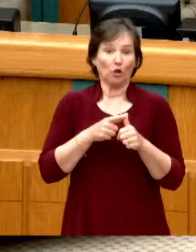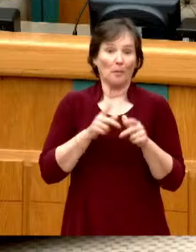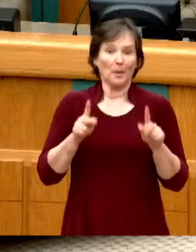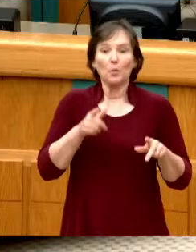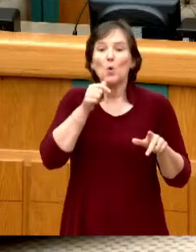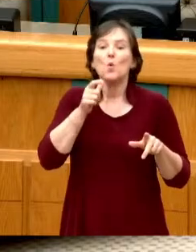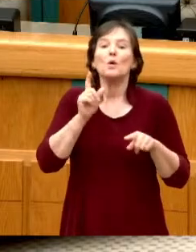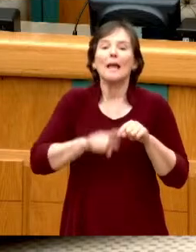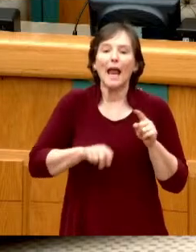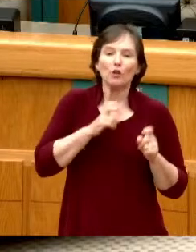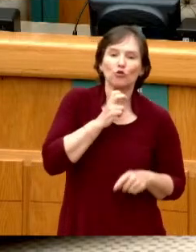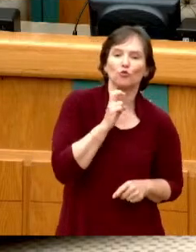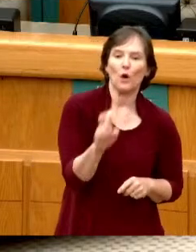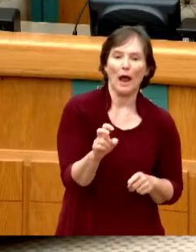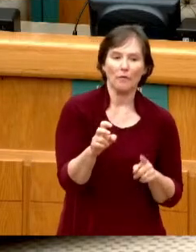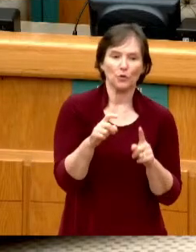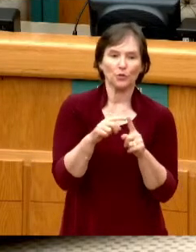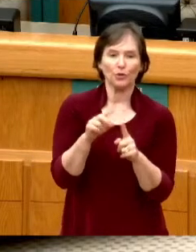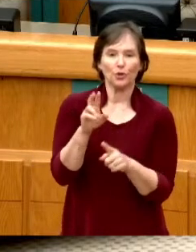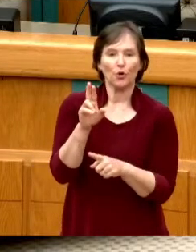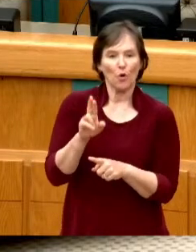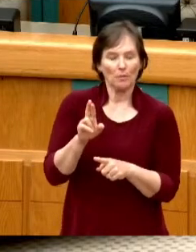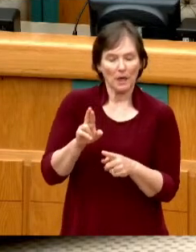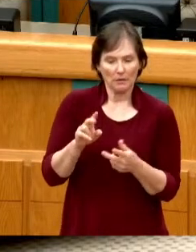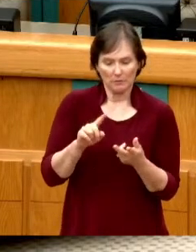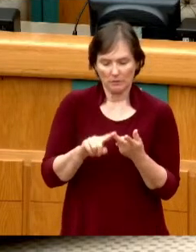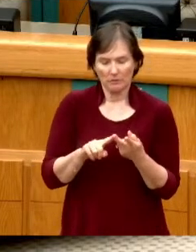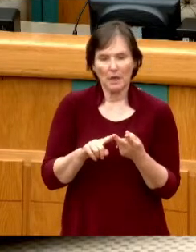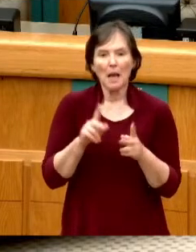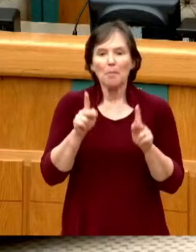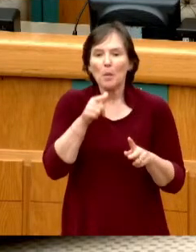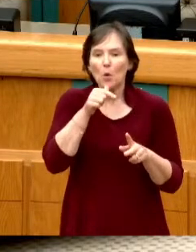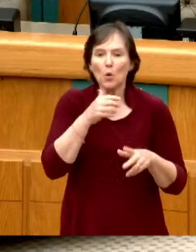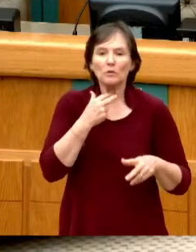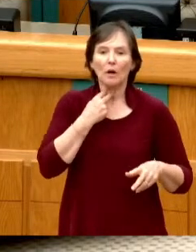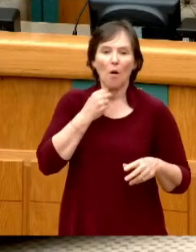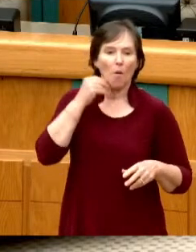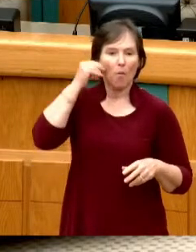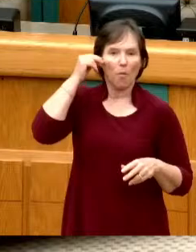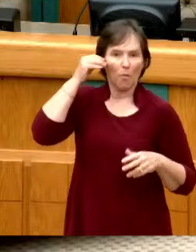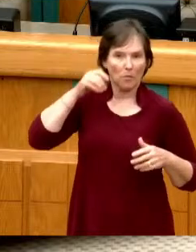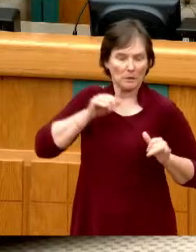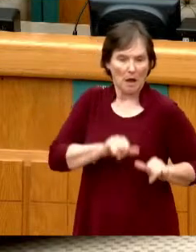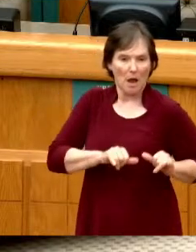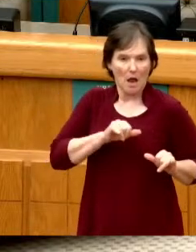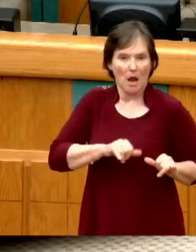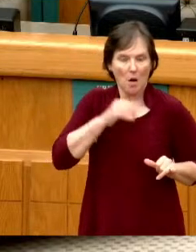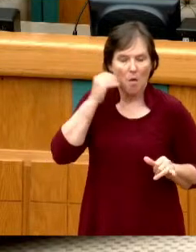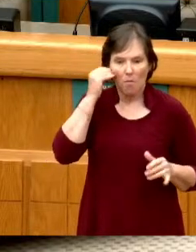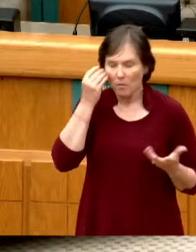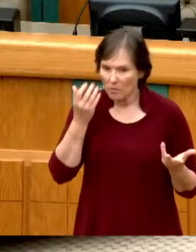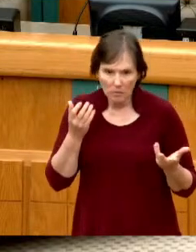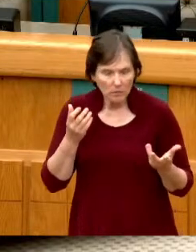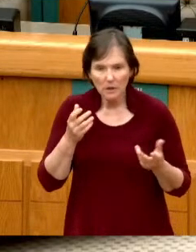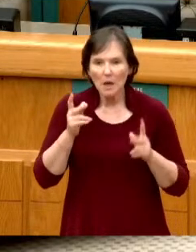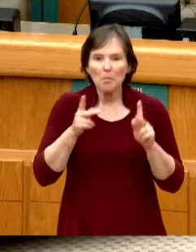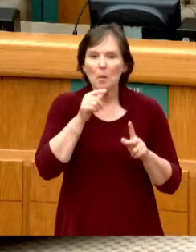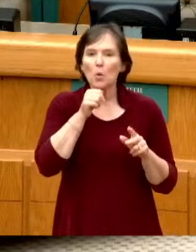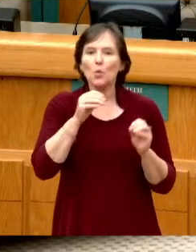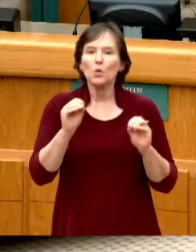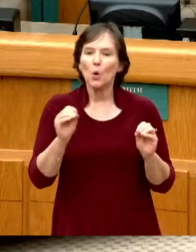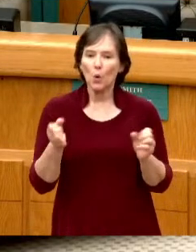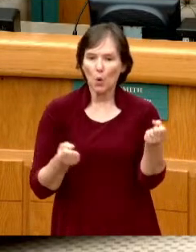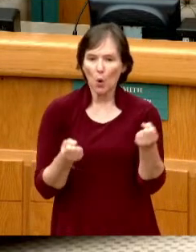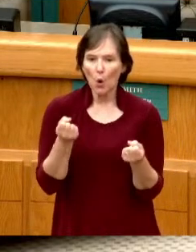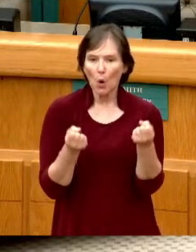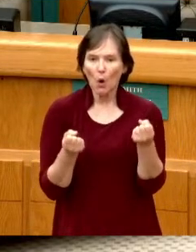It doesn't serve the homebound. It doesn't serve those without transportation. It doesn't serve those who cannot remain